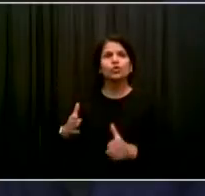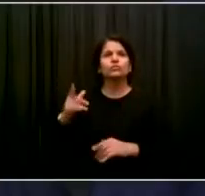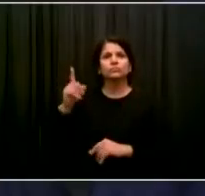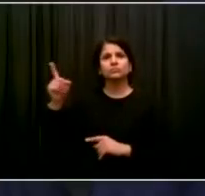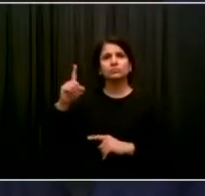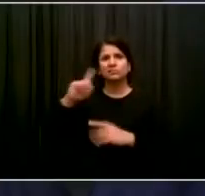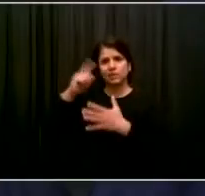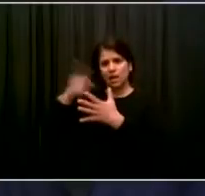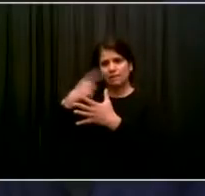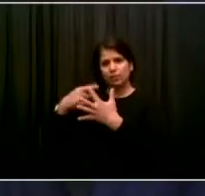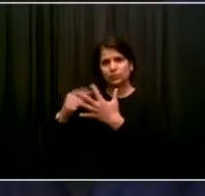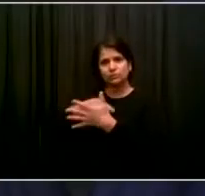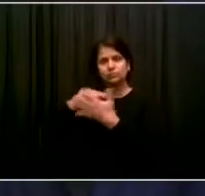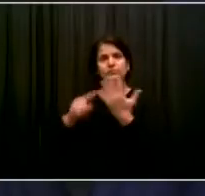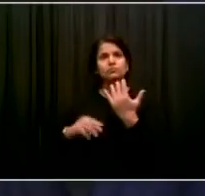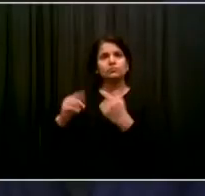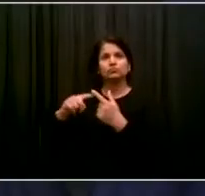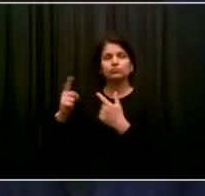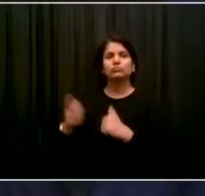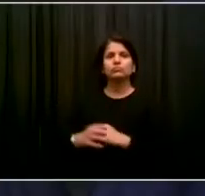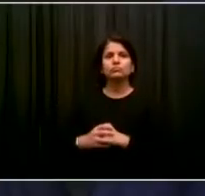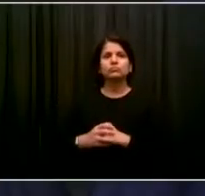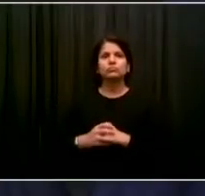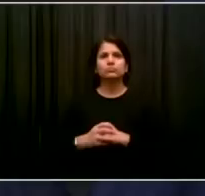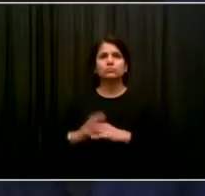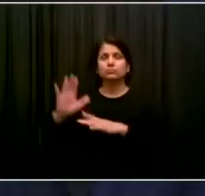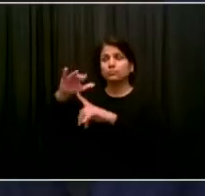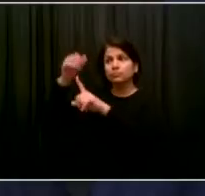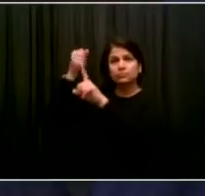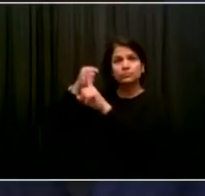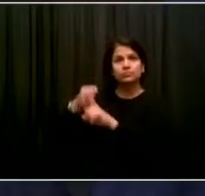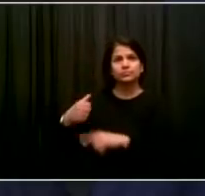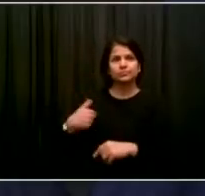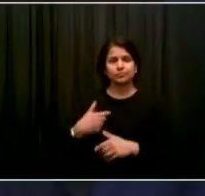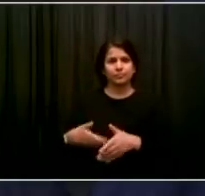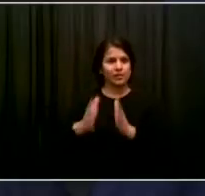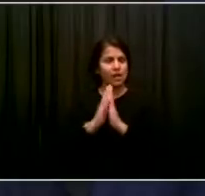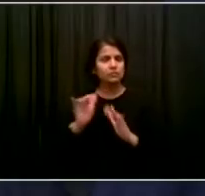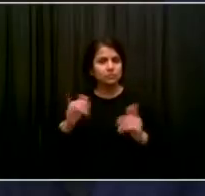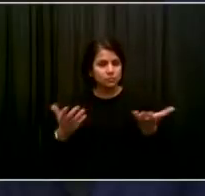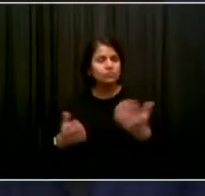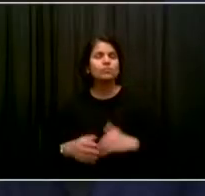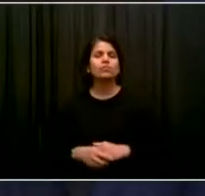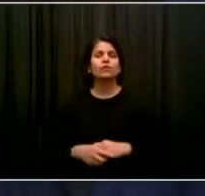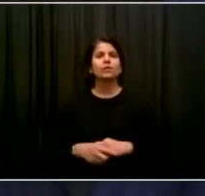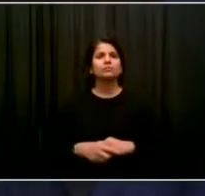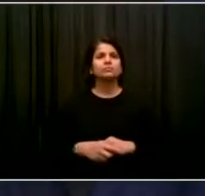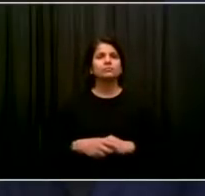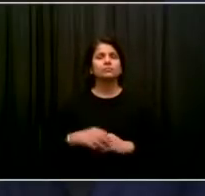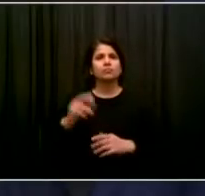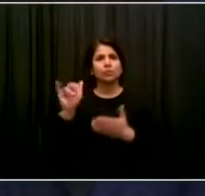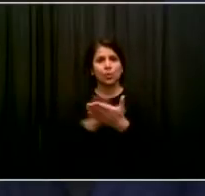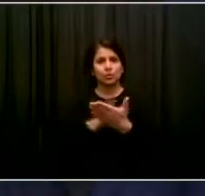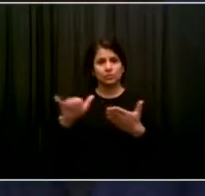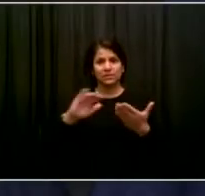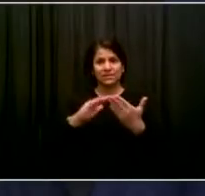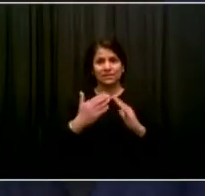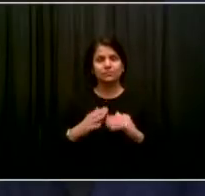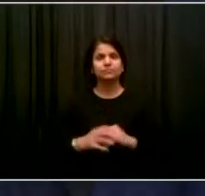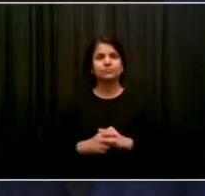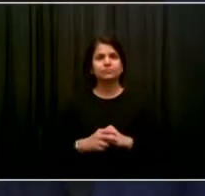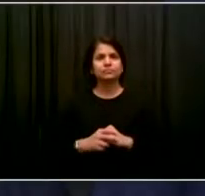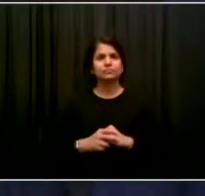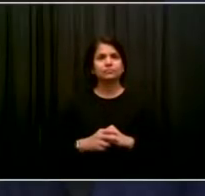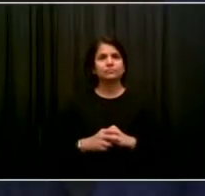will also impact what our ask have been for New York City. And I think that we should allow her to do